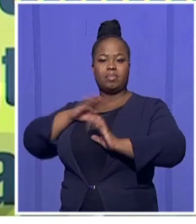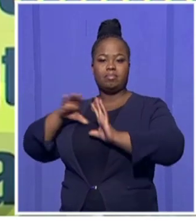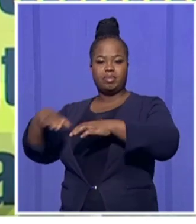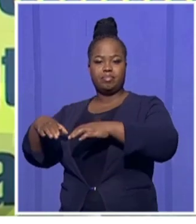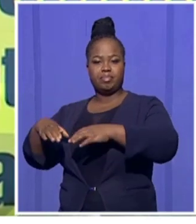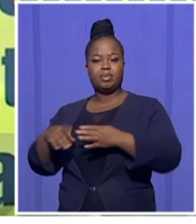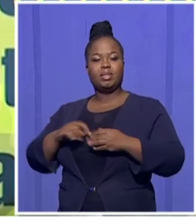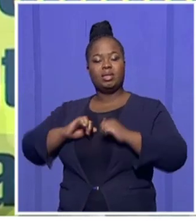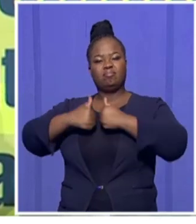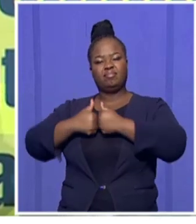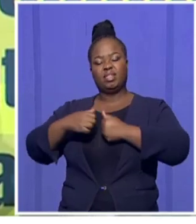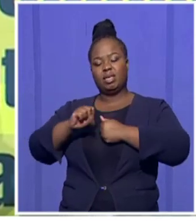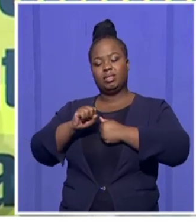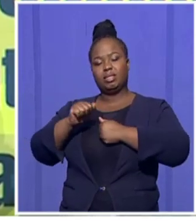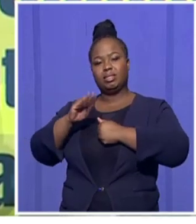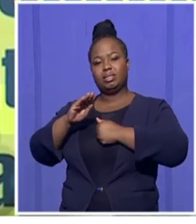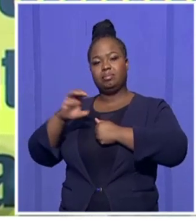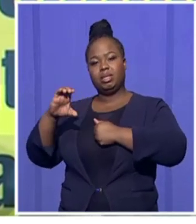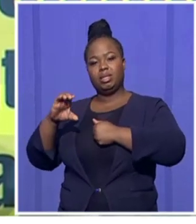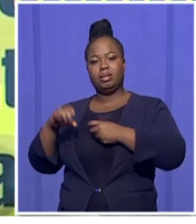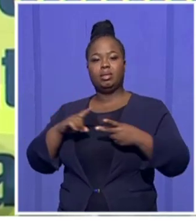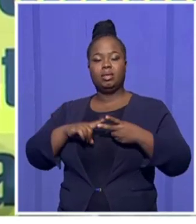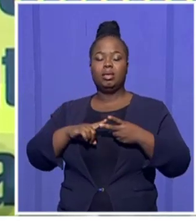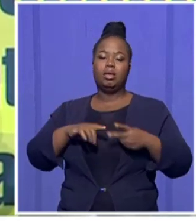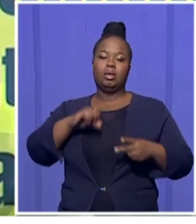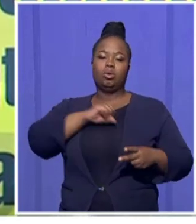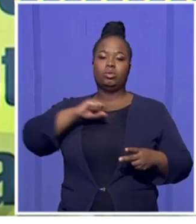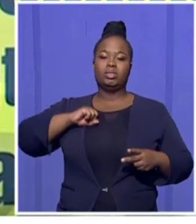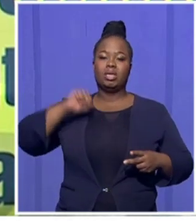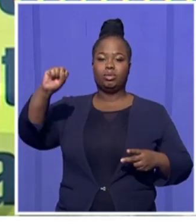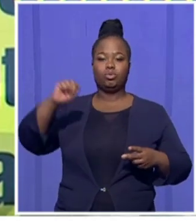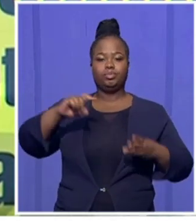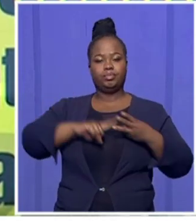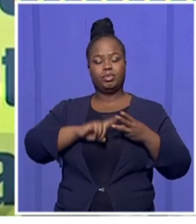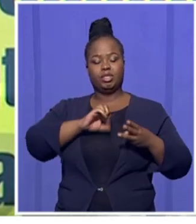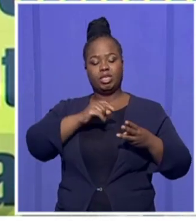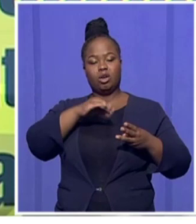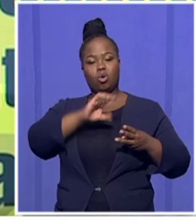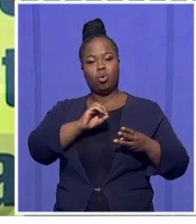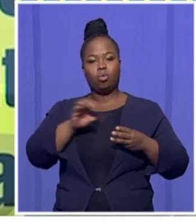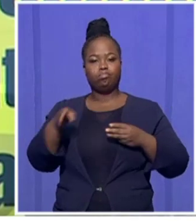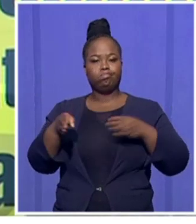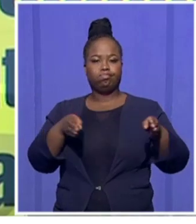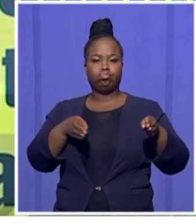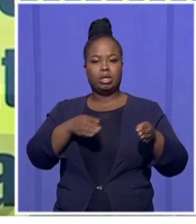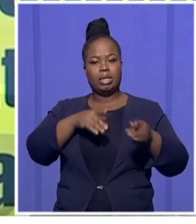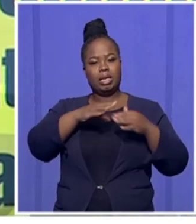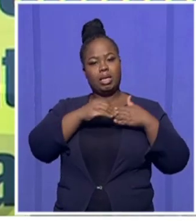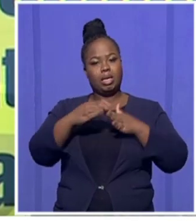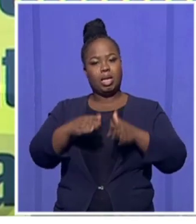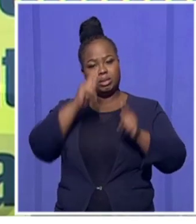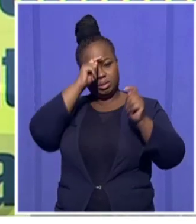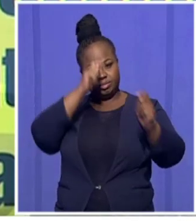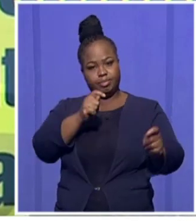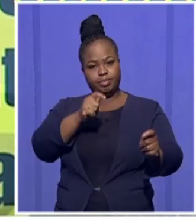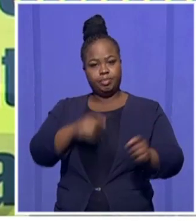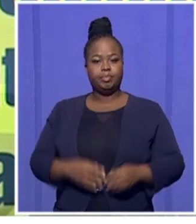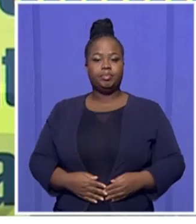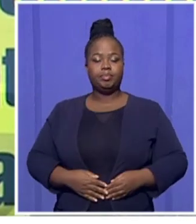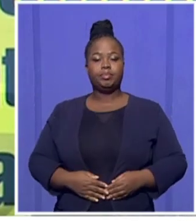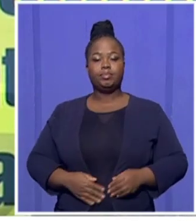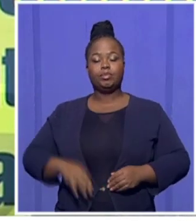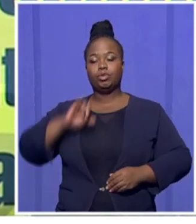Alliance, SACP, COSATU and SANCO, our leaders of the region of